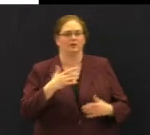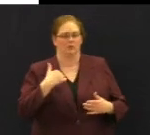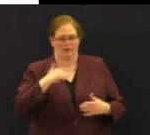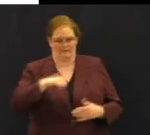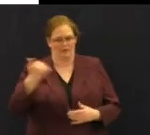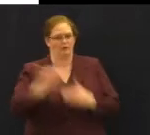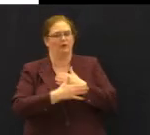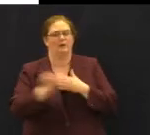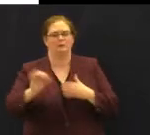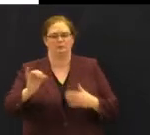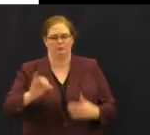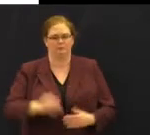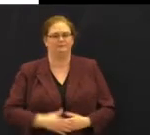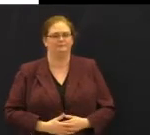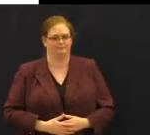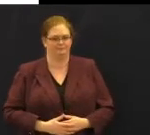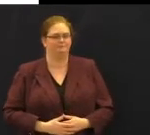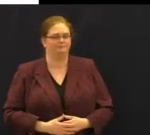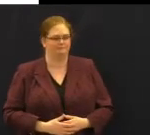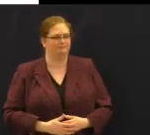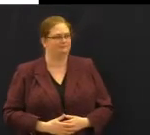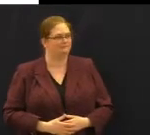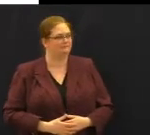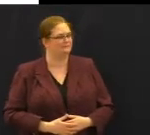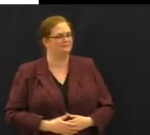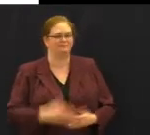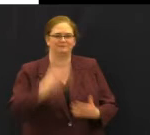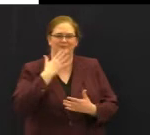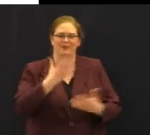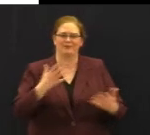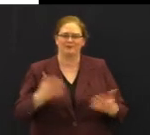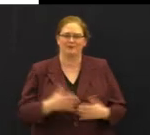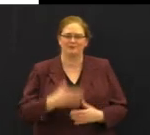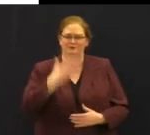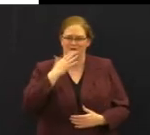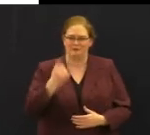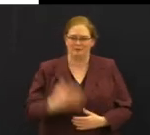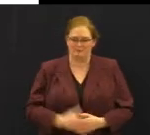other counties there too. Terrific. All right. Thank you very much. Good job.